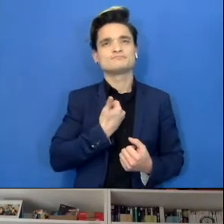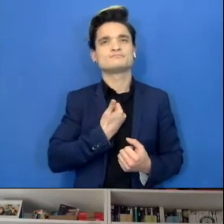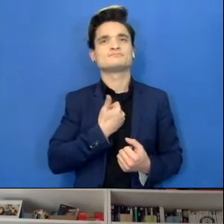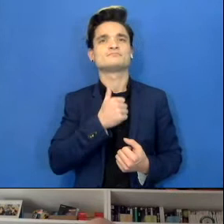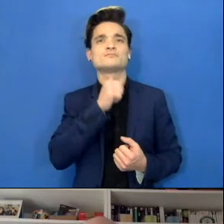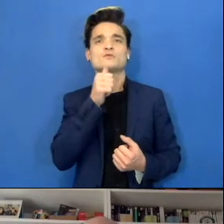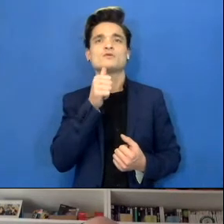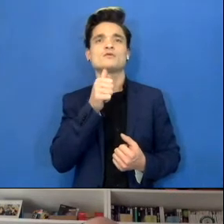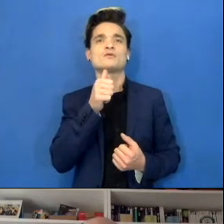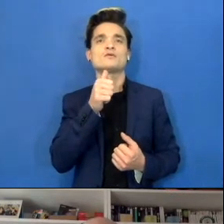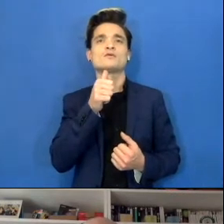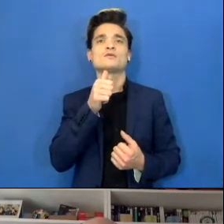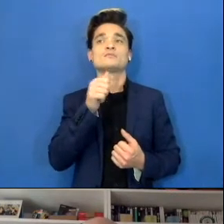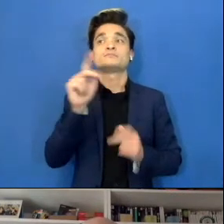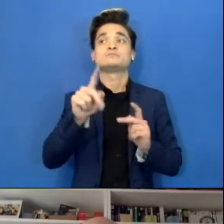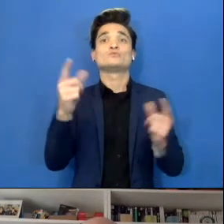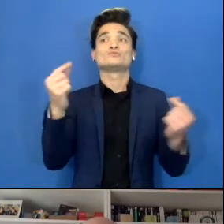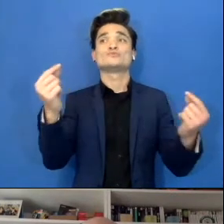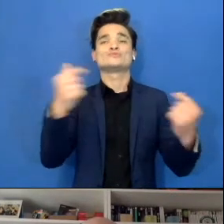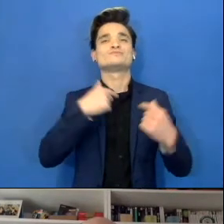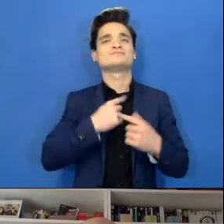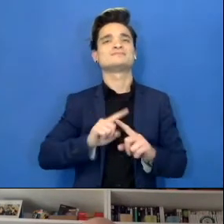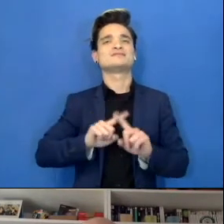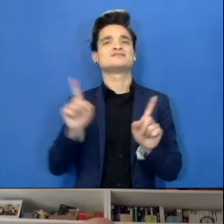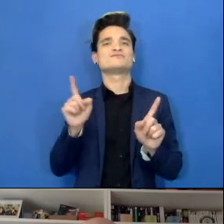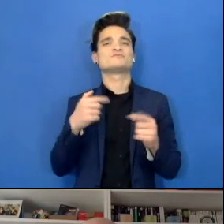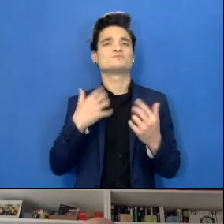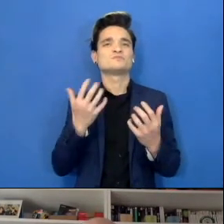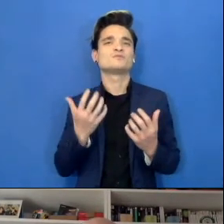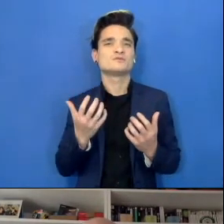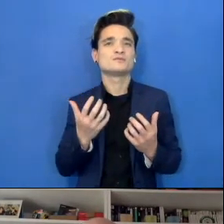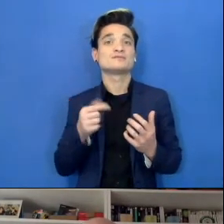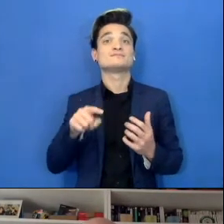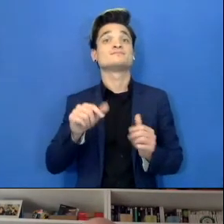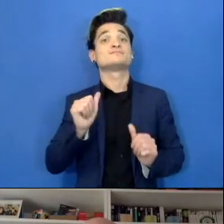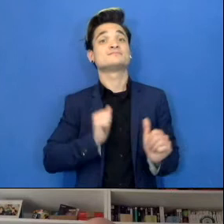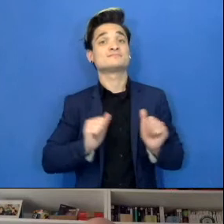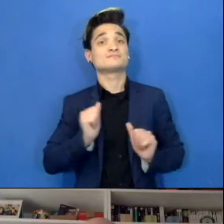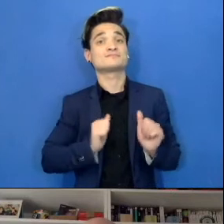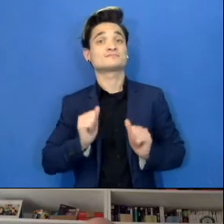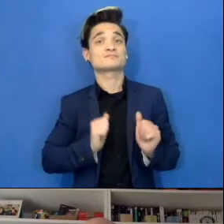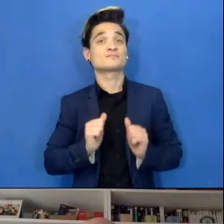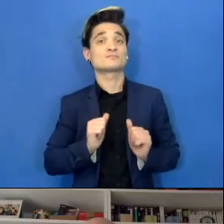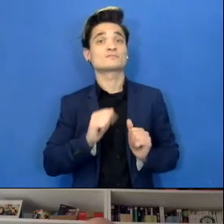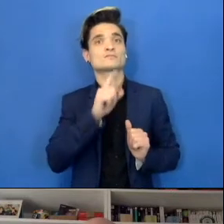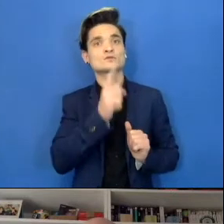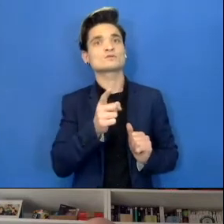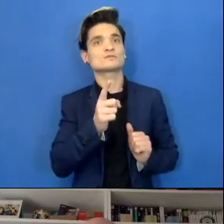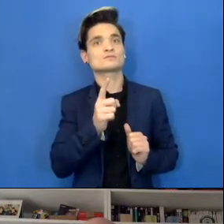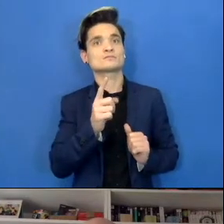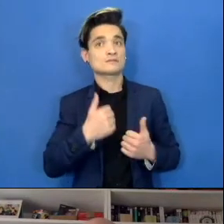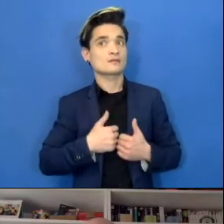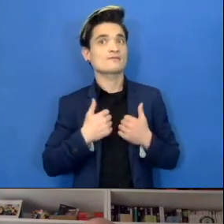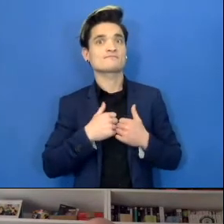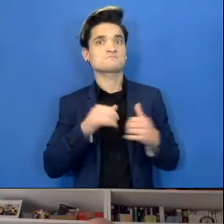theater or dramatic situation. We're talking about real life. It happens in real life. I don't know. You've been invited to a family dinner you don't want to go to, but you